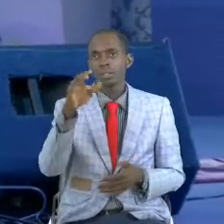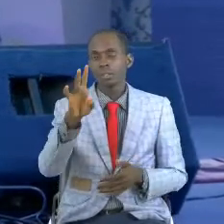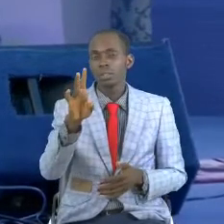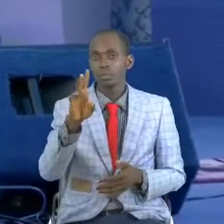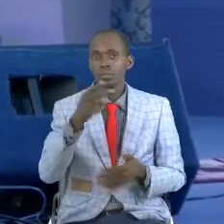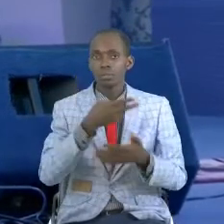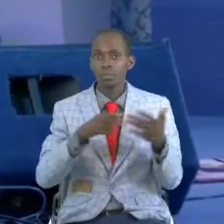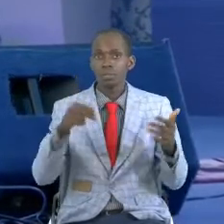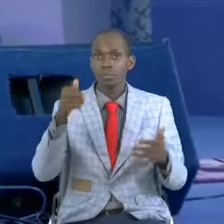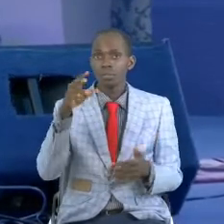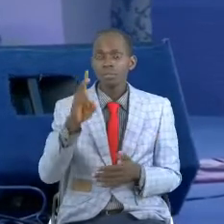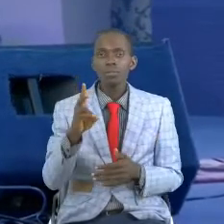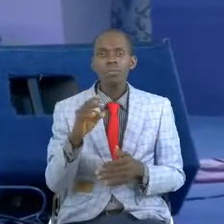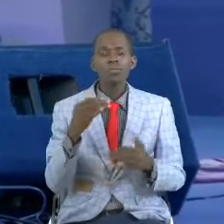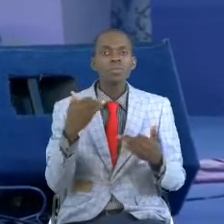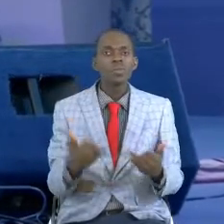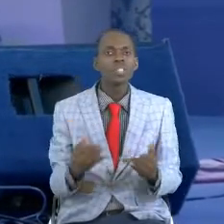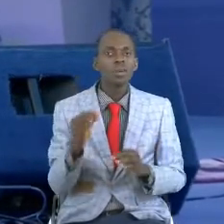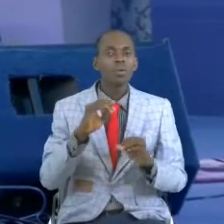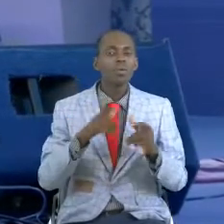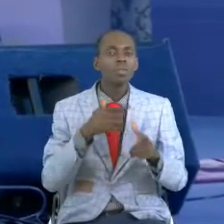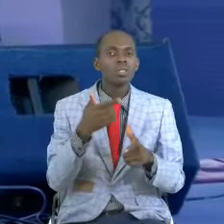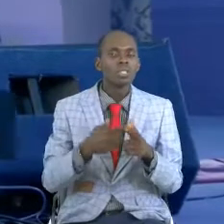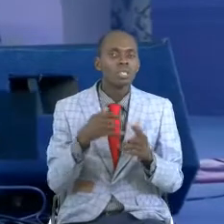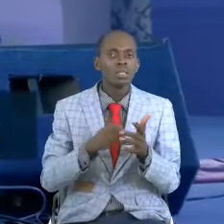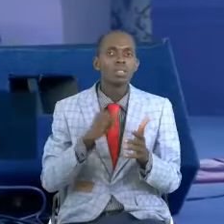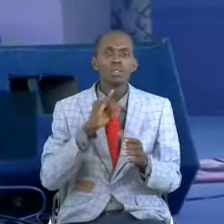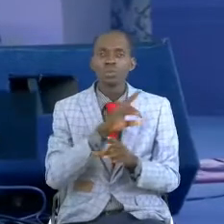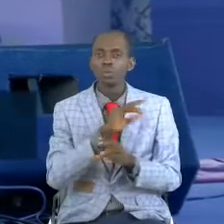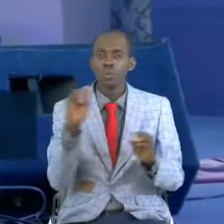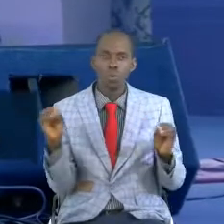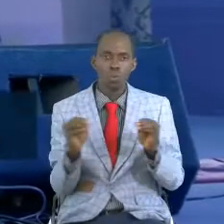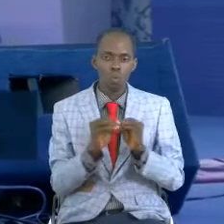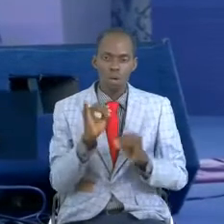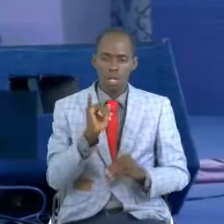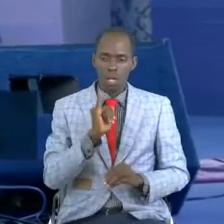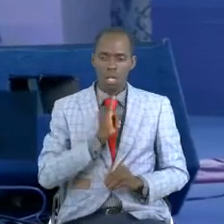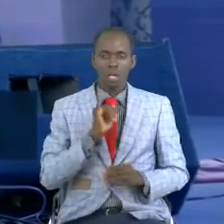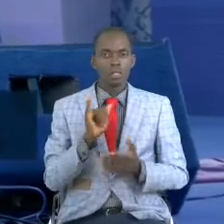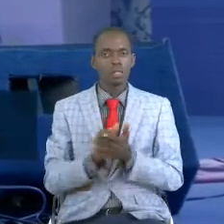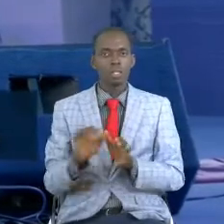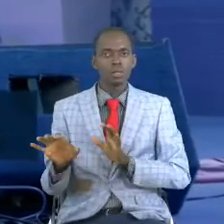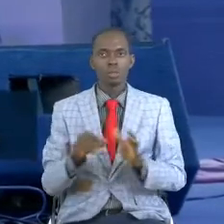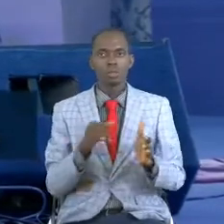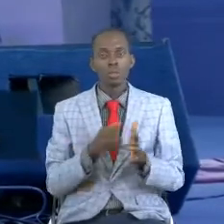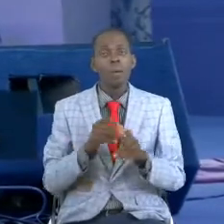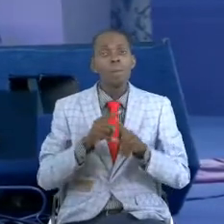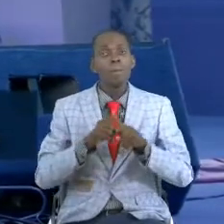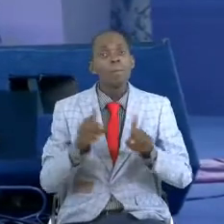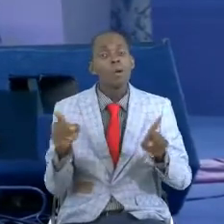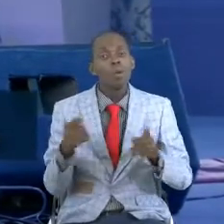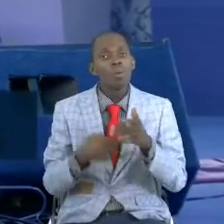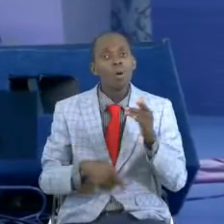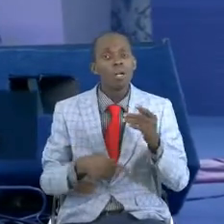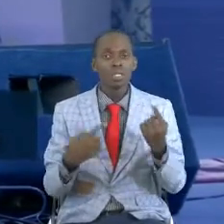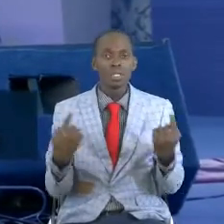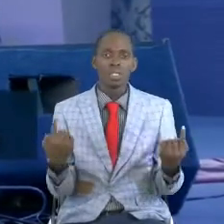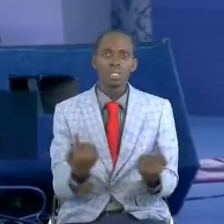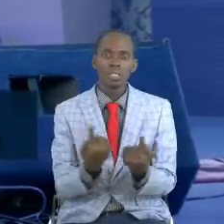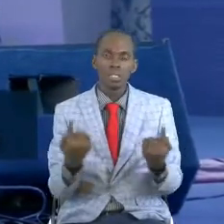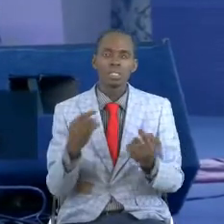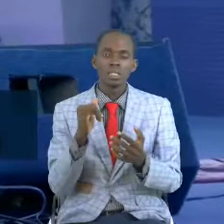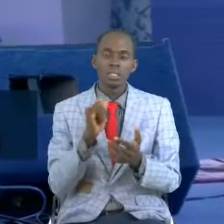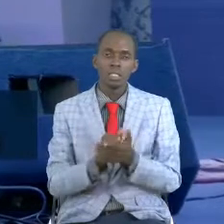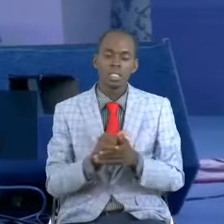then, it is no more I that do it, but sin that dwelleth